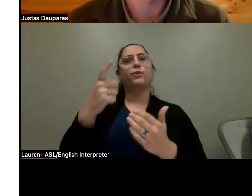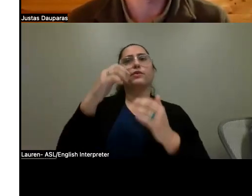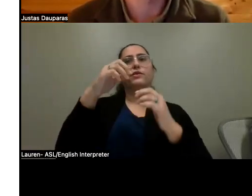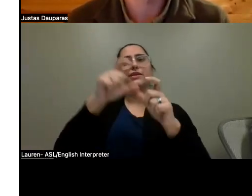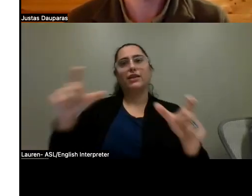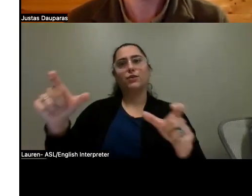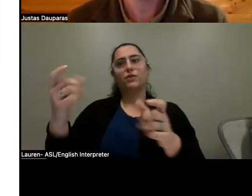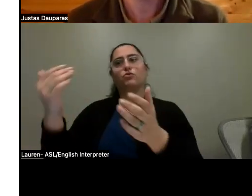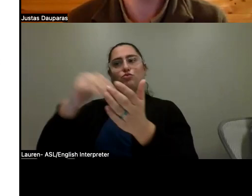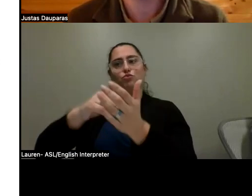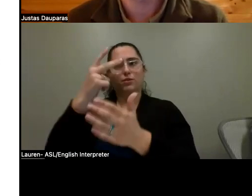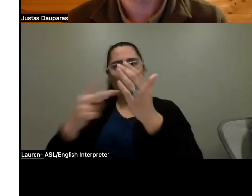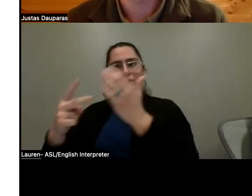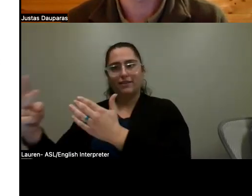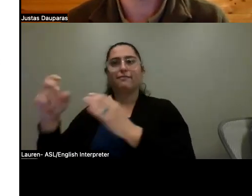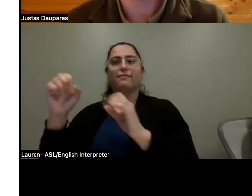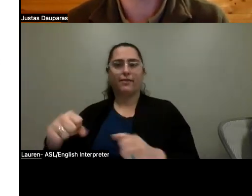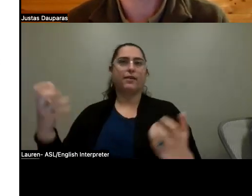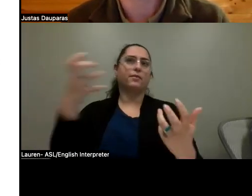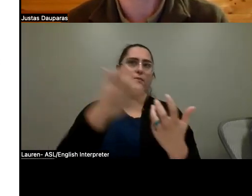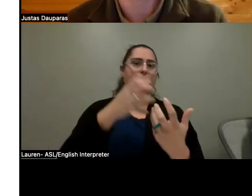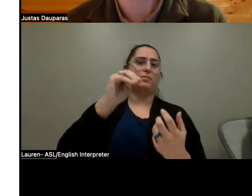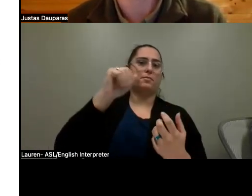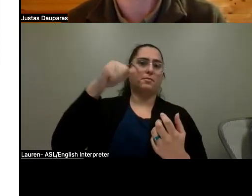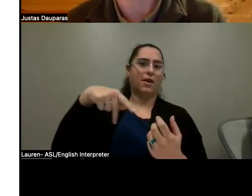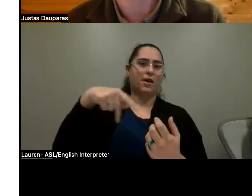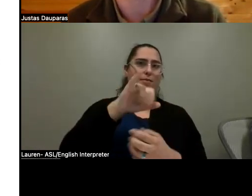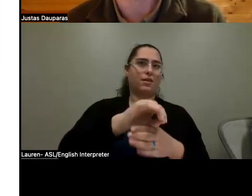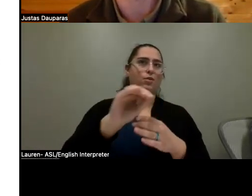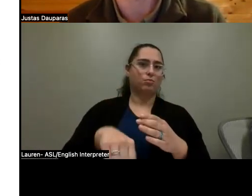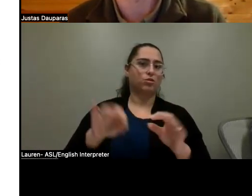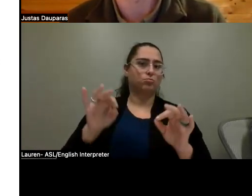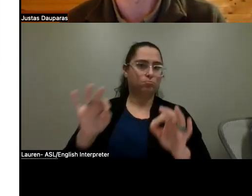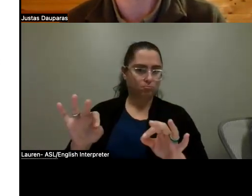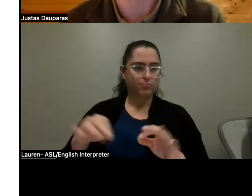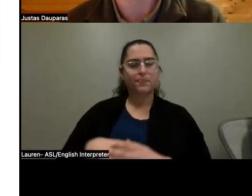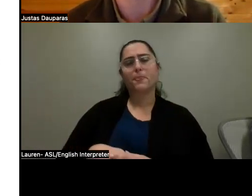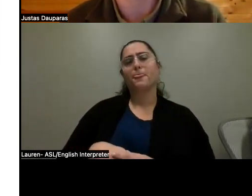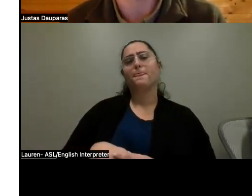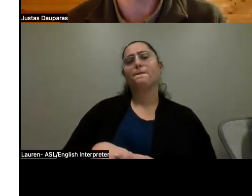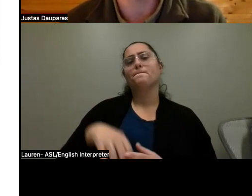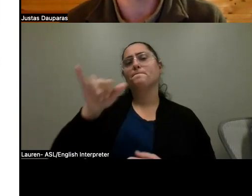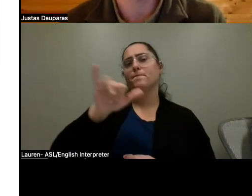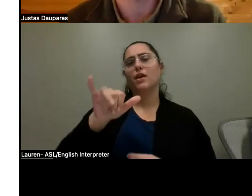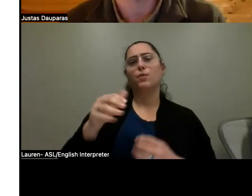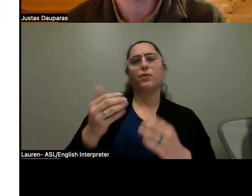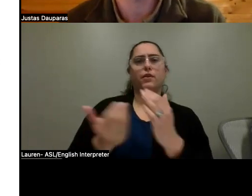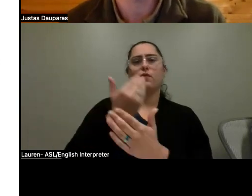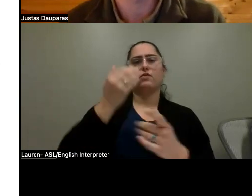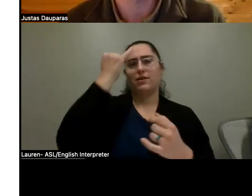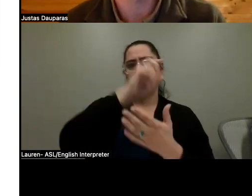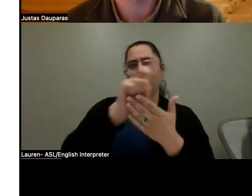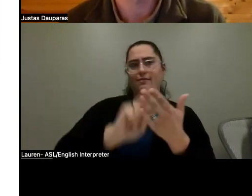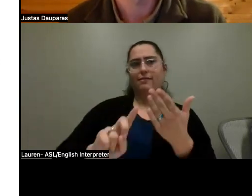input. And similar idea, for example, for this de novo designed in TF2. So there's like a Rosetta